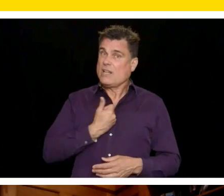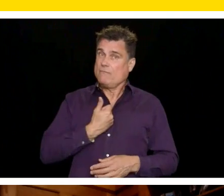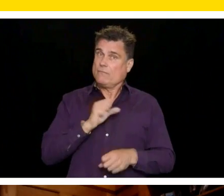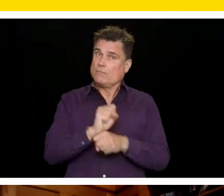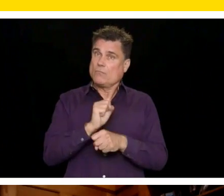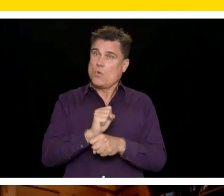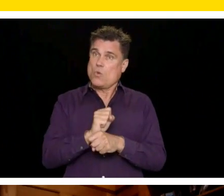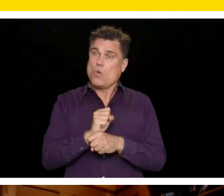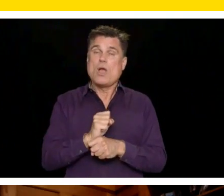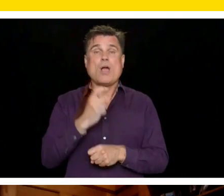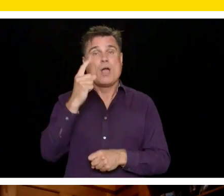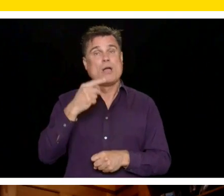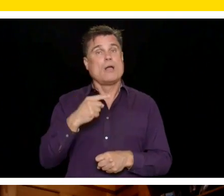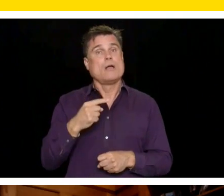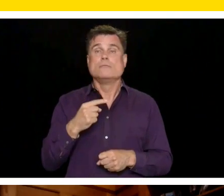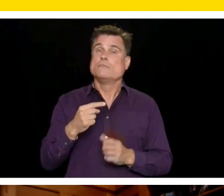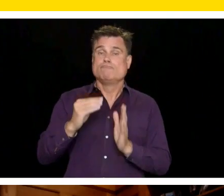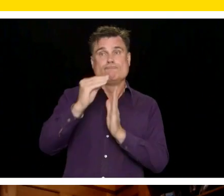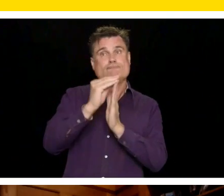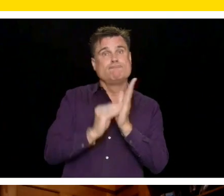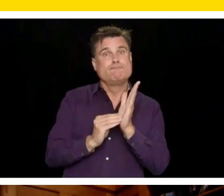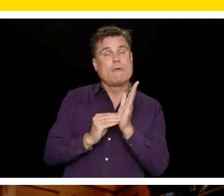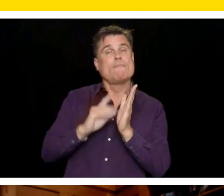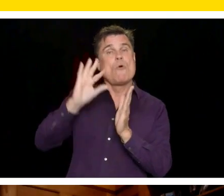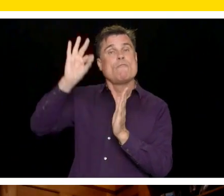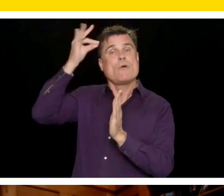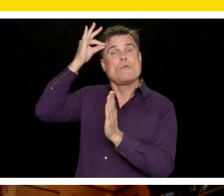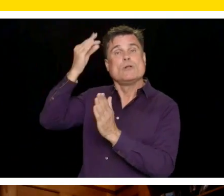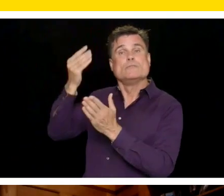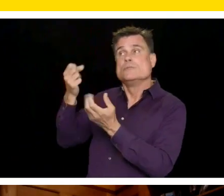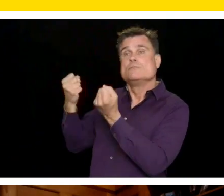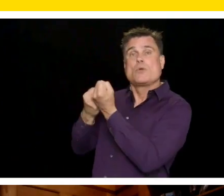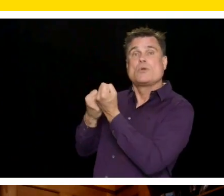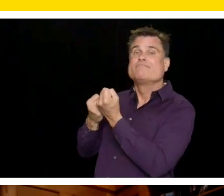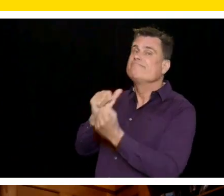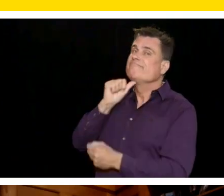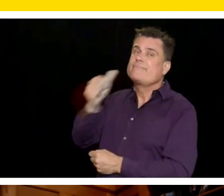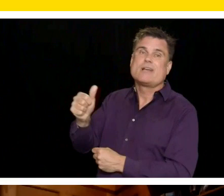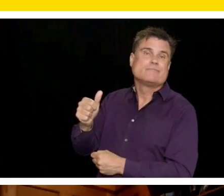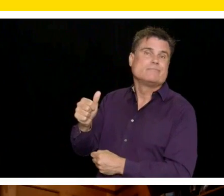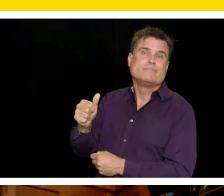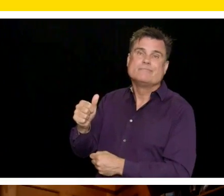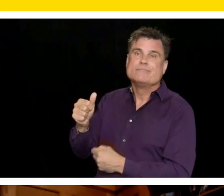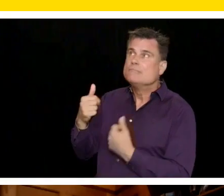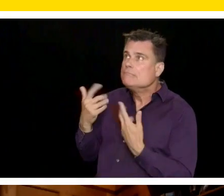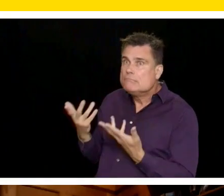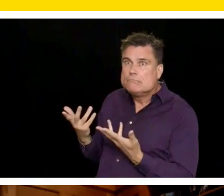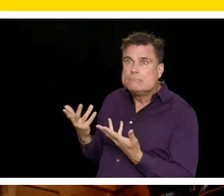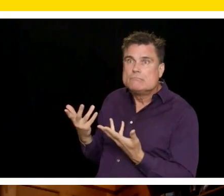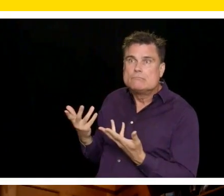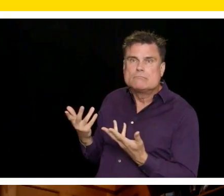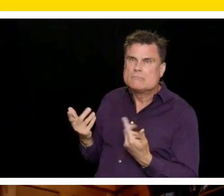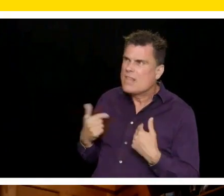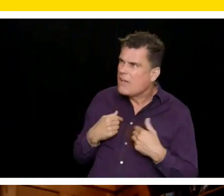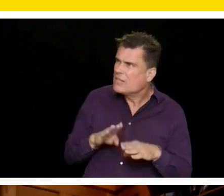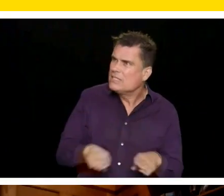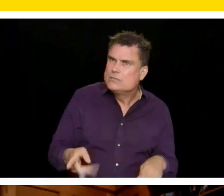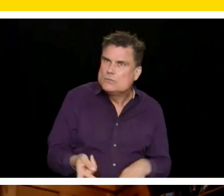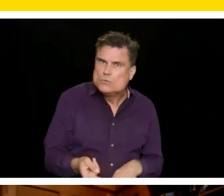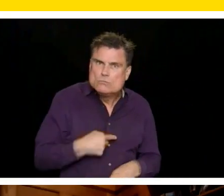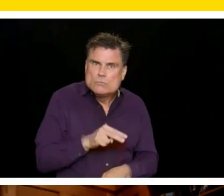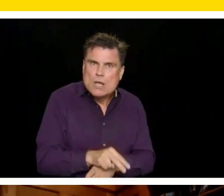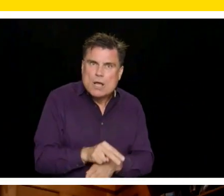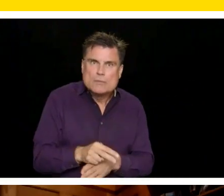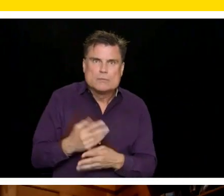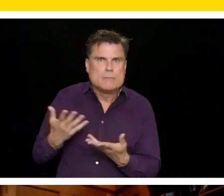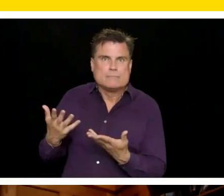could take this one, please. Yeah, you bet. So there's quite a few things that we've done.